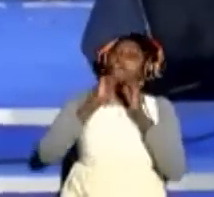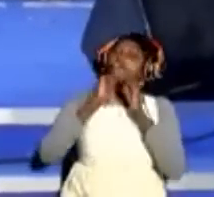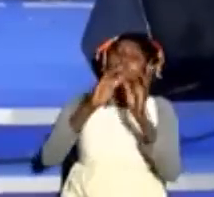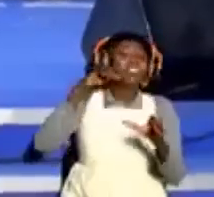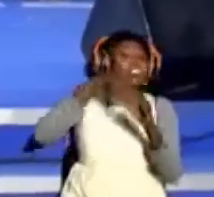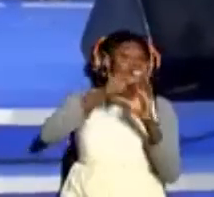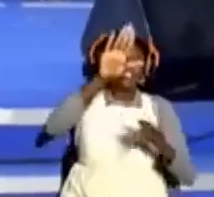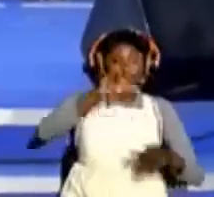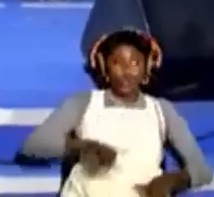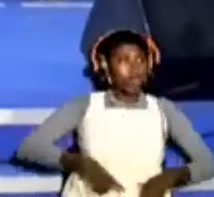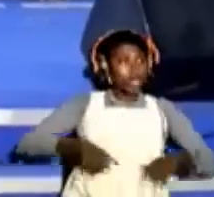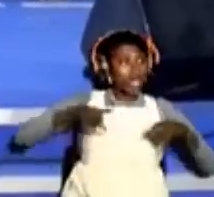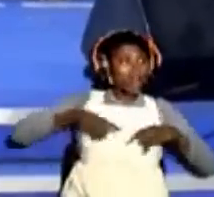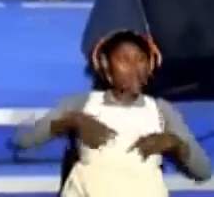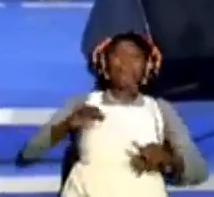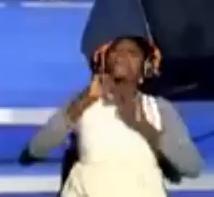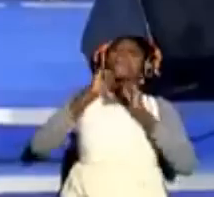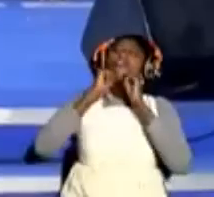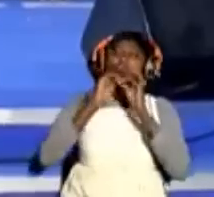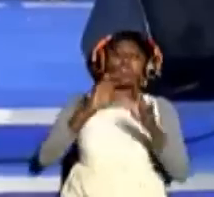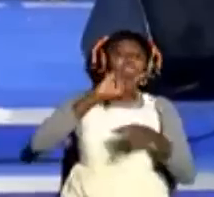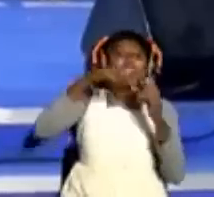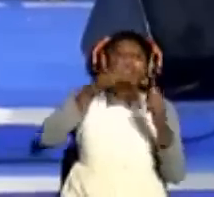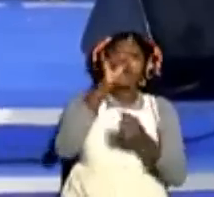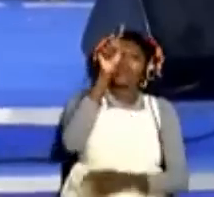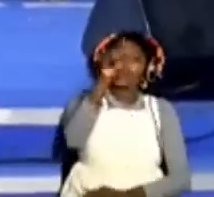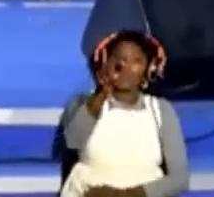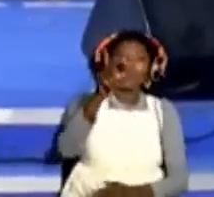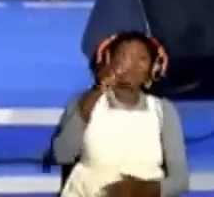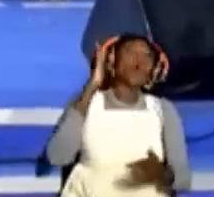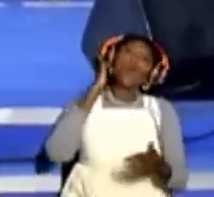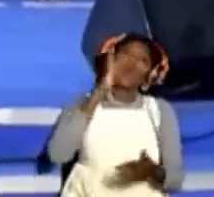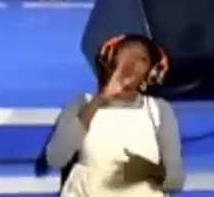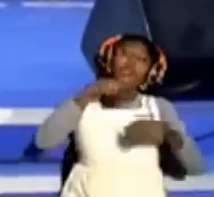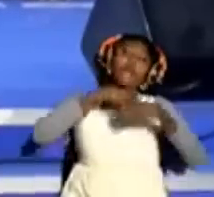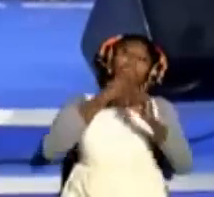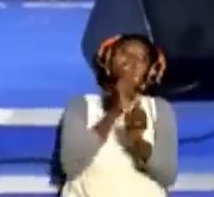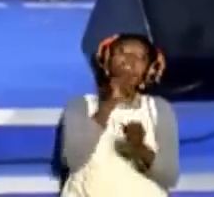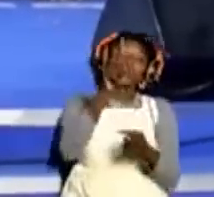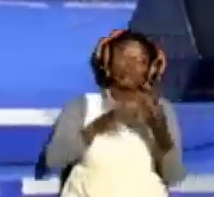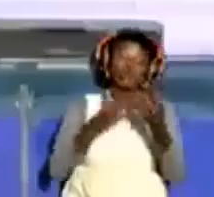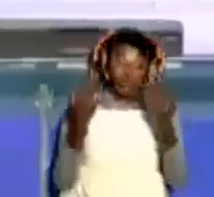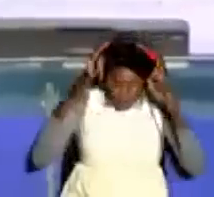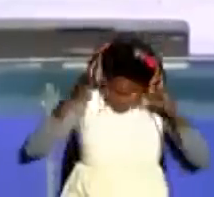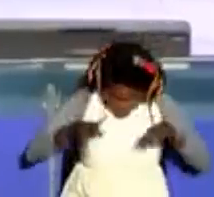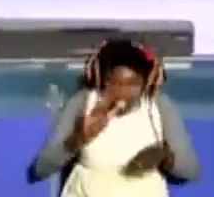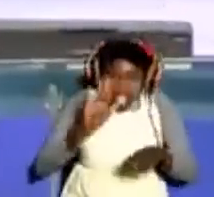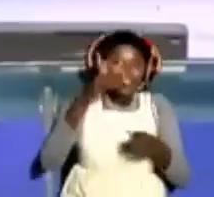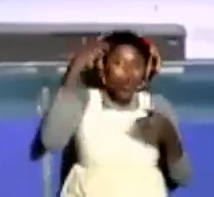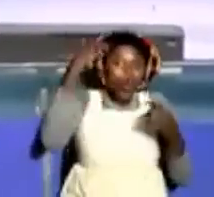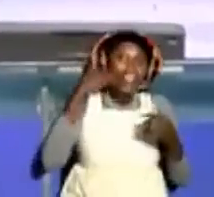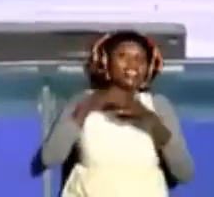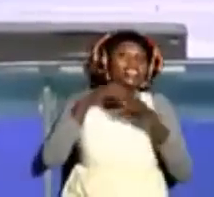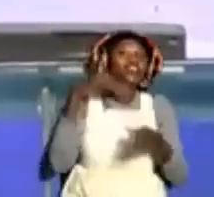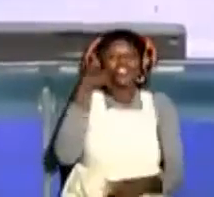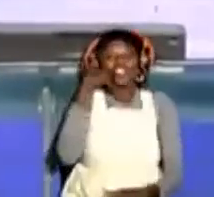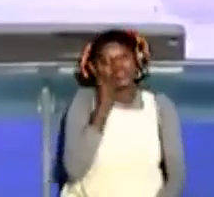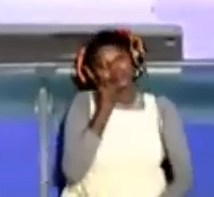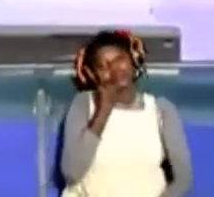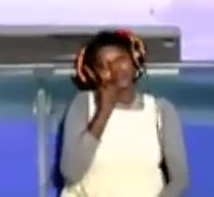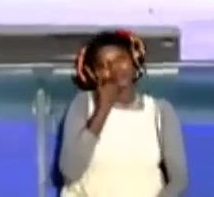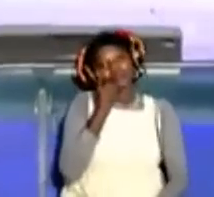your life, nothing about you will make you to bend your head in shame.